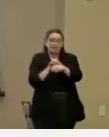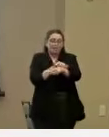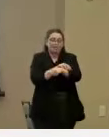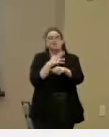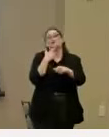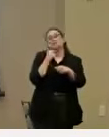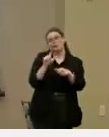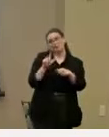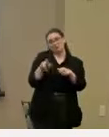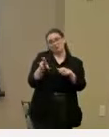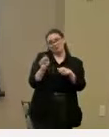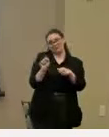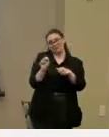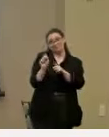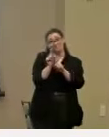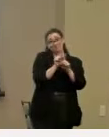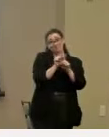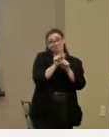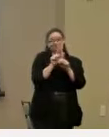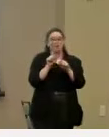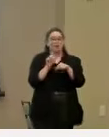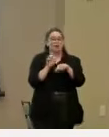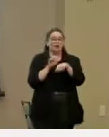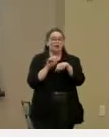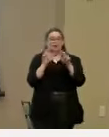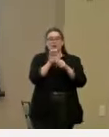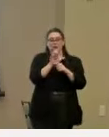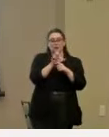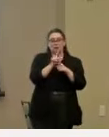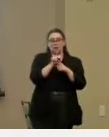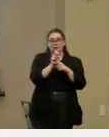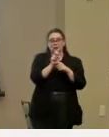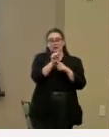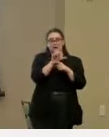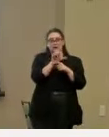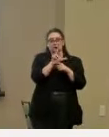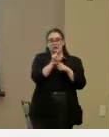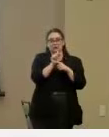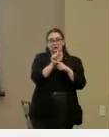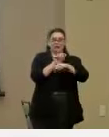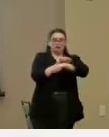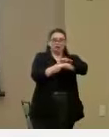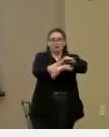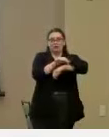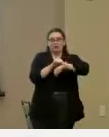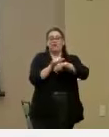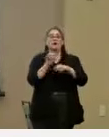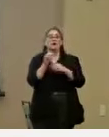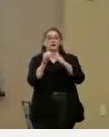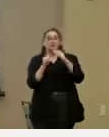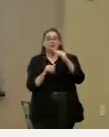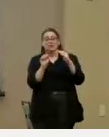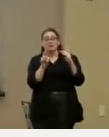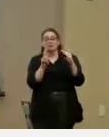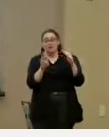lupus. There's also subacute lupus. Subacute lupus, we usually think of that on the arms and legs,